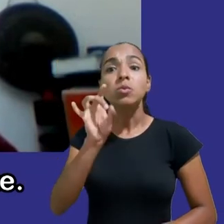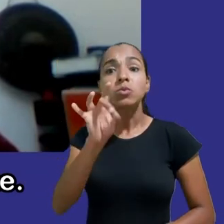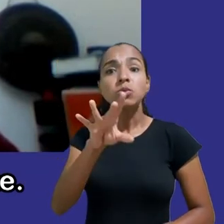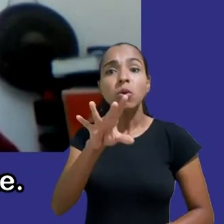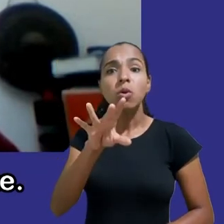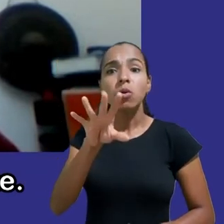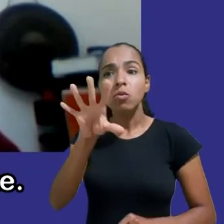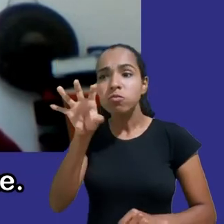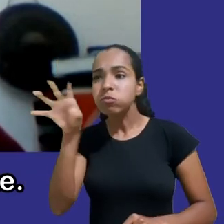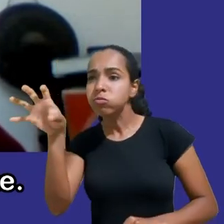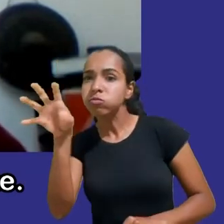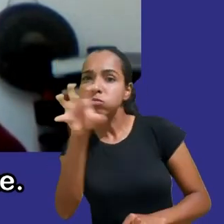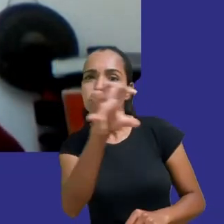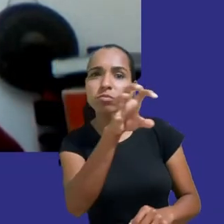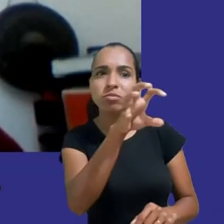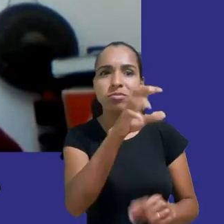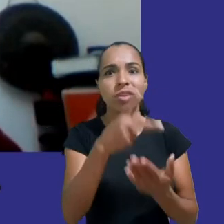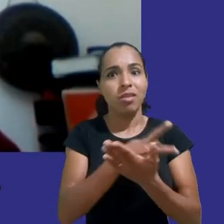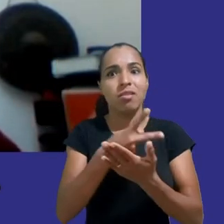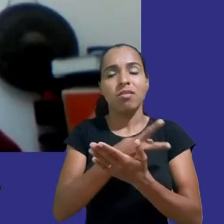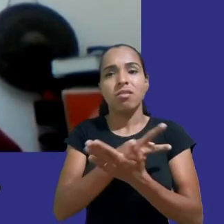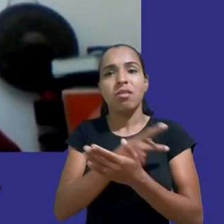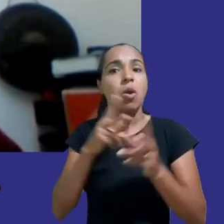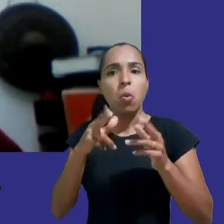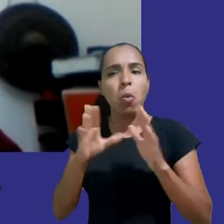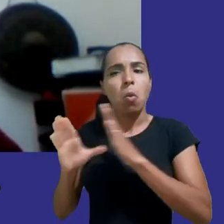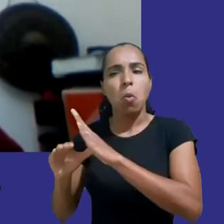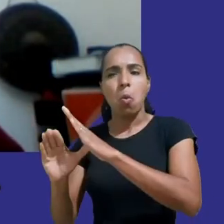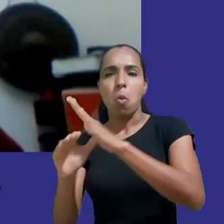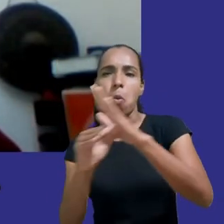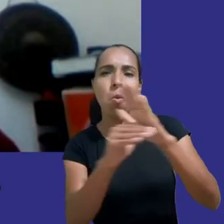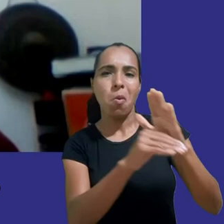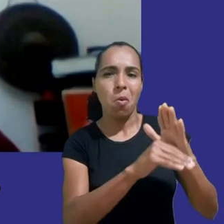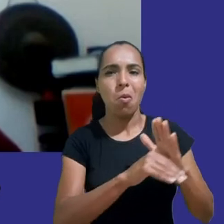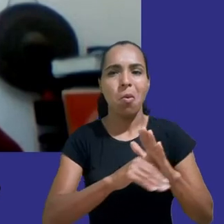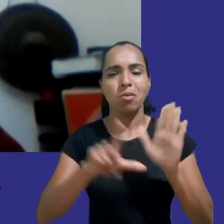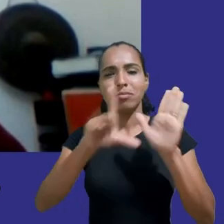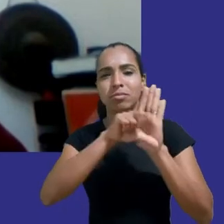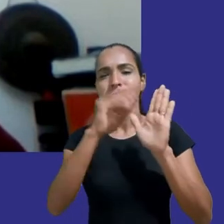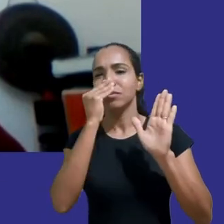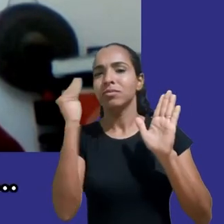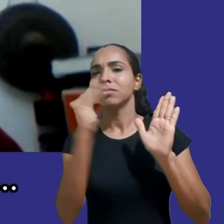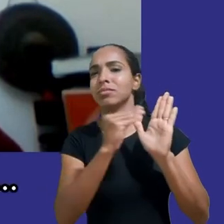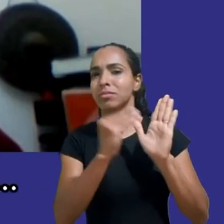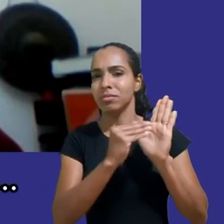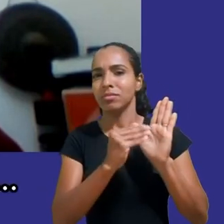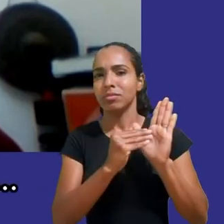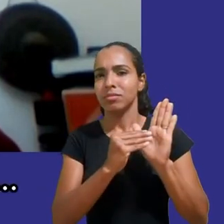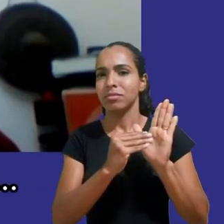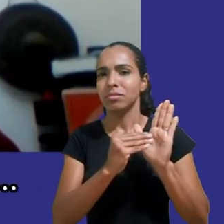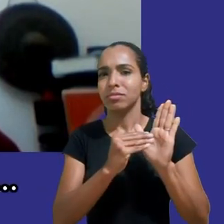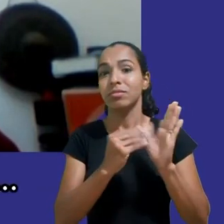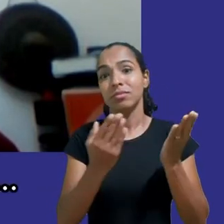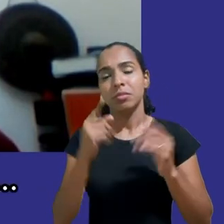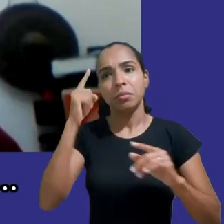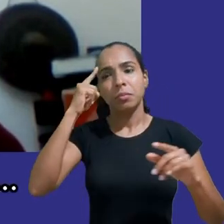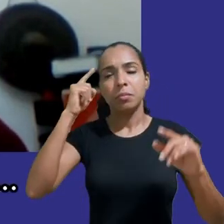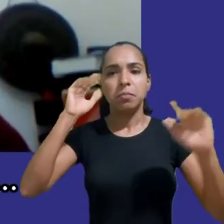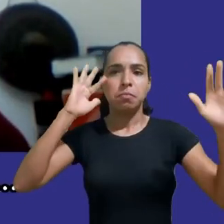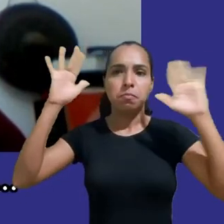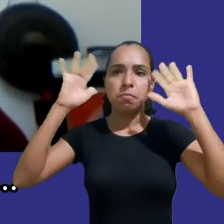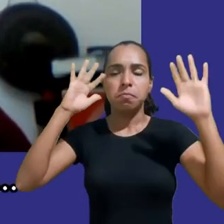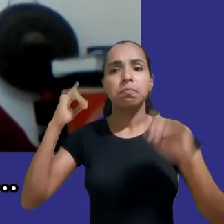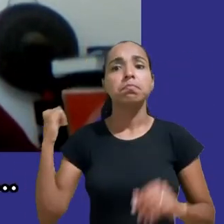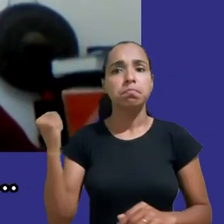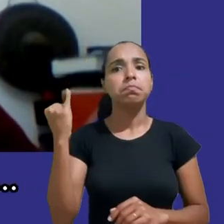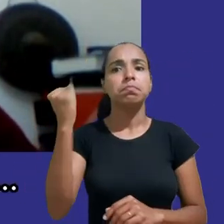that we allege that they've collected illegally so it's really interesting to think about you know whether as well as the damages side